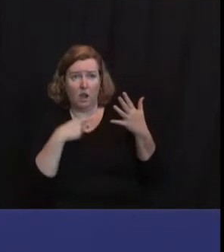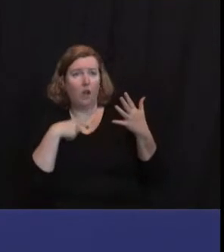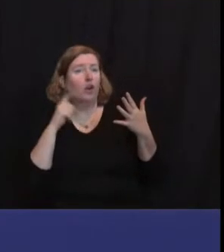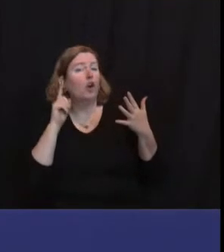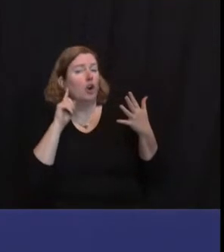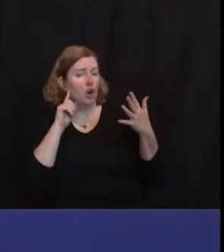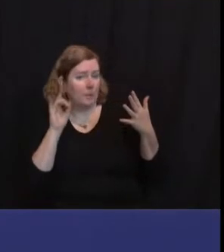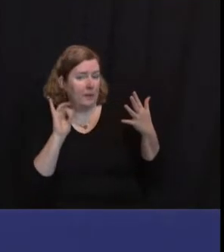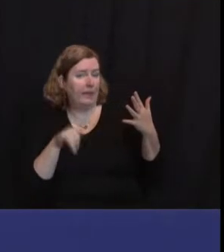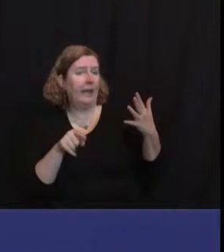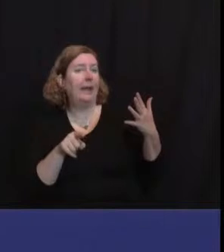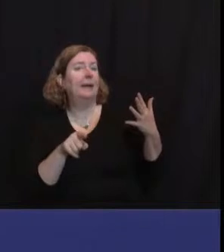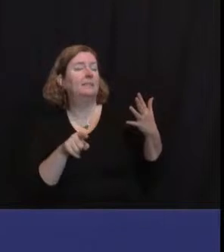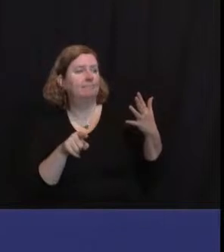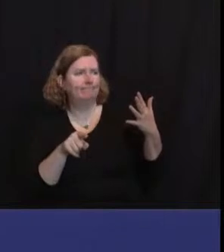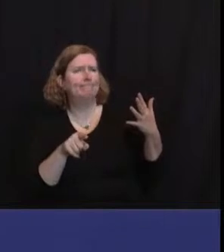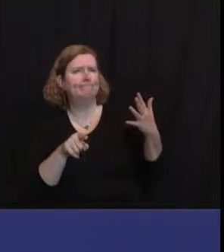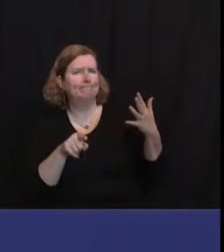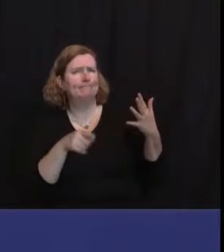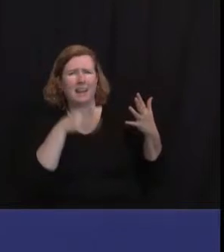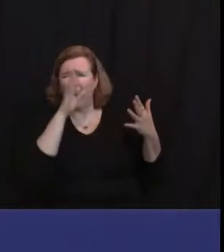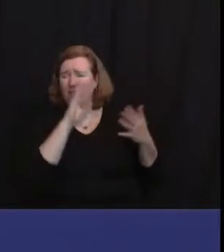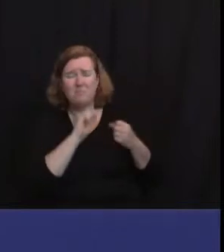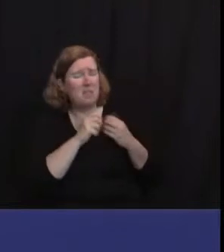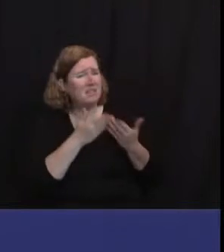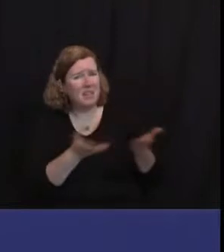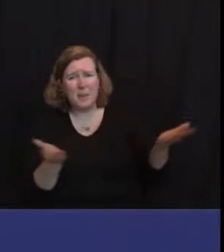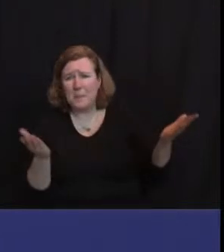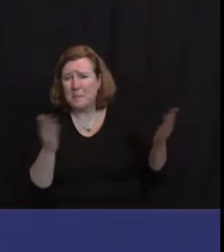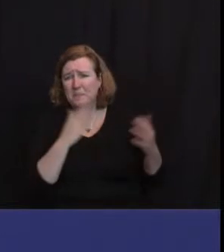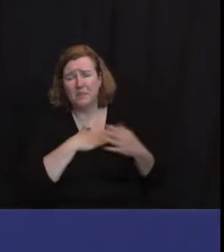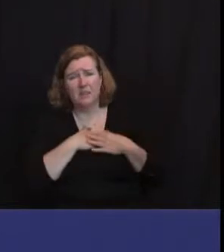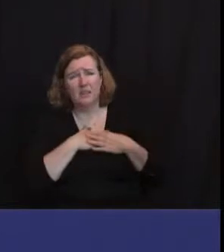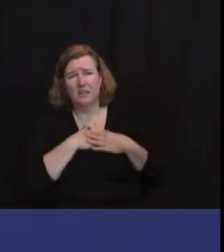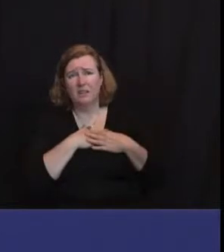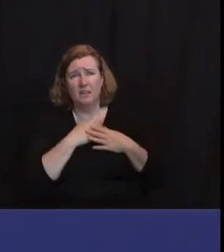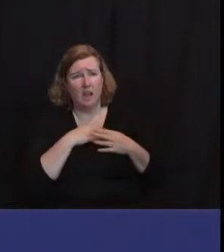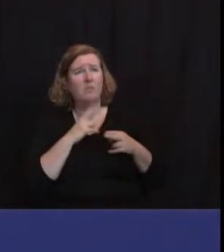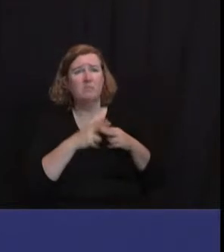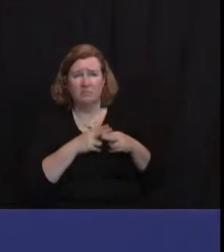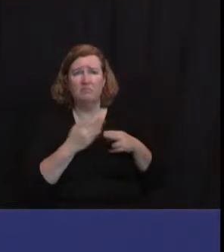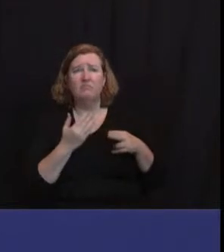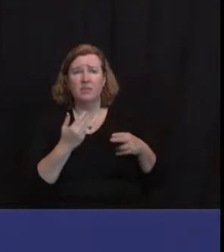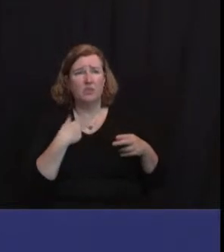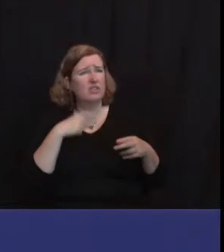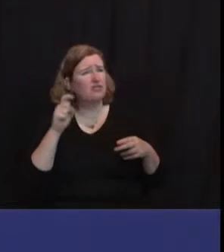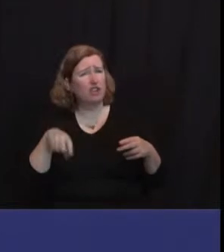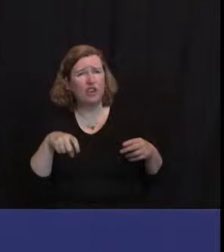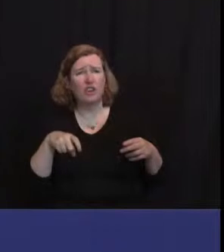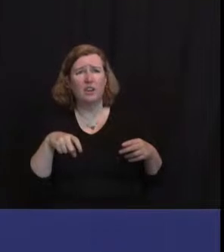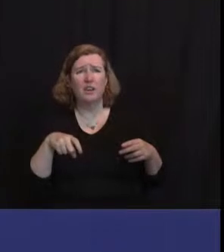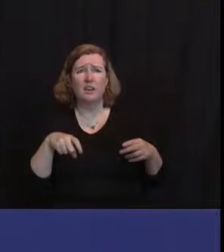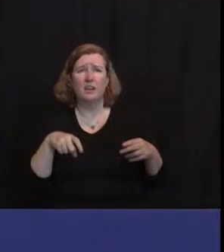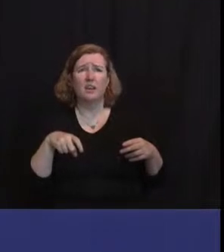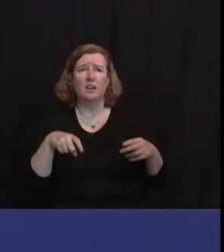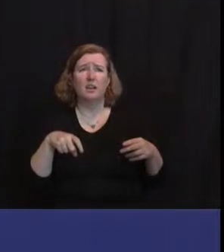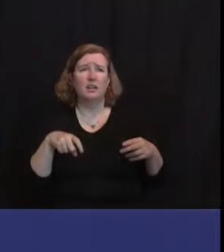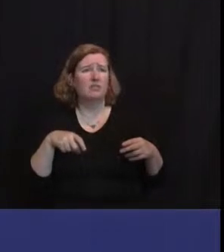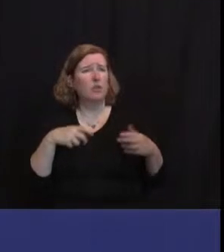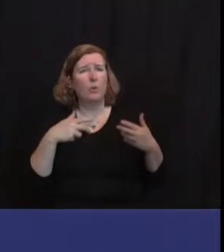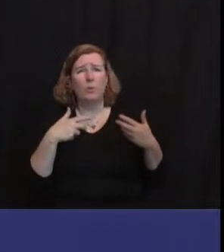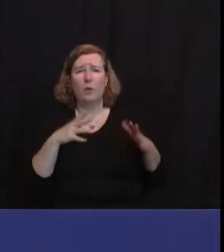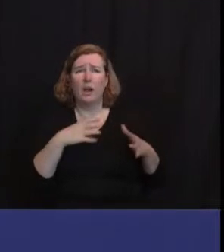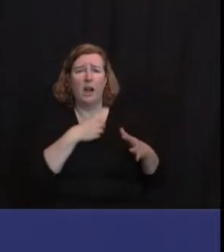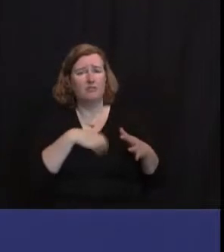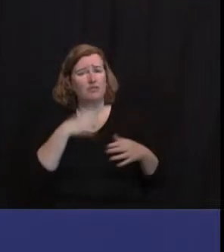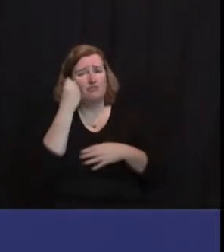God bless them. You know, there's no, I've said this before, but there should be no reason that gets us to a hunger strike. So I will